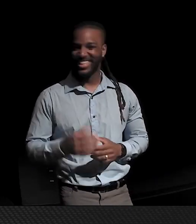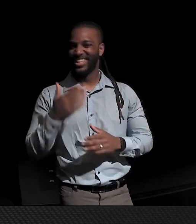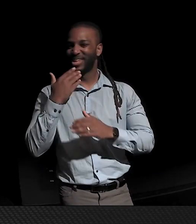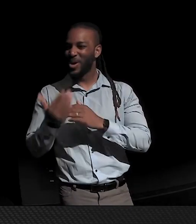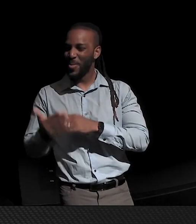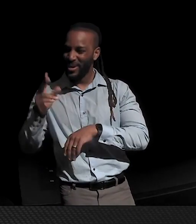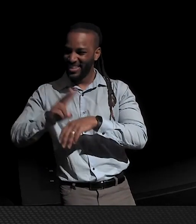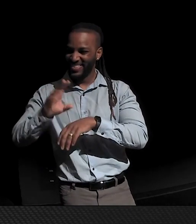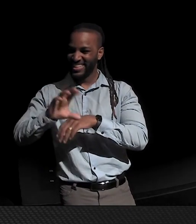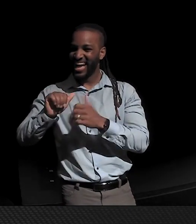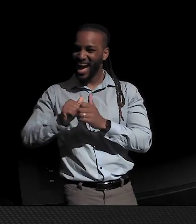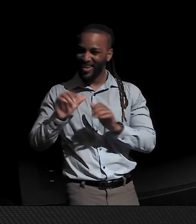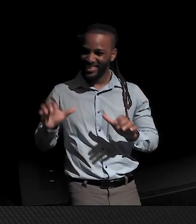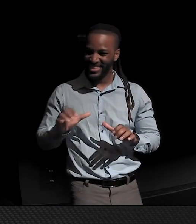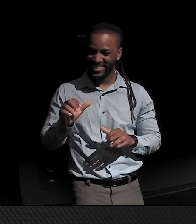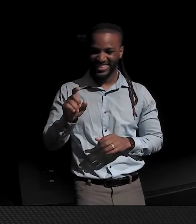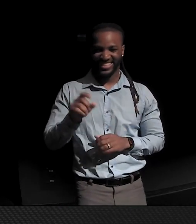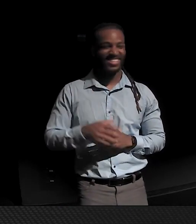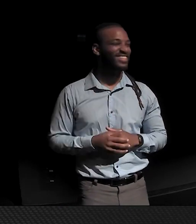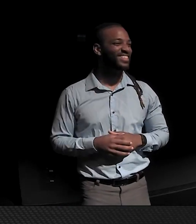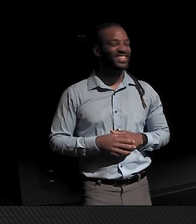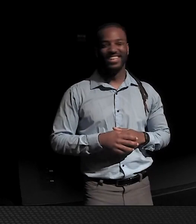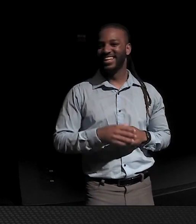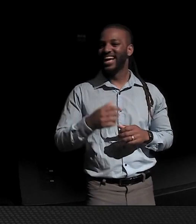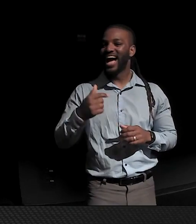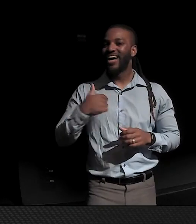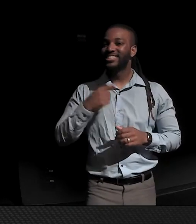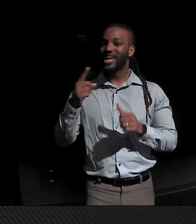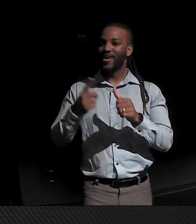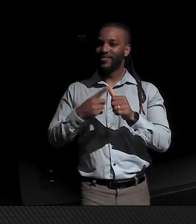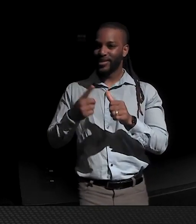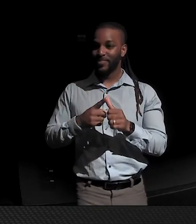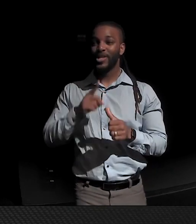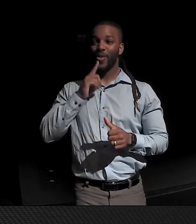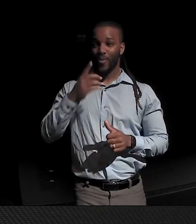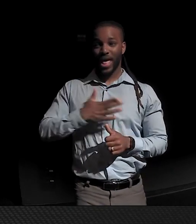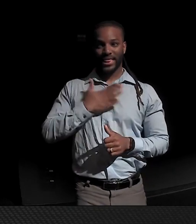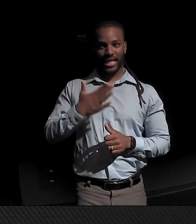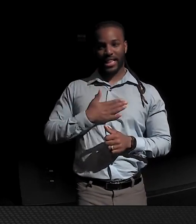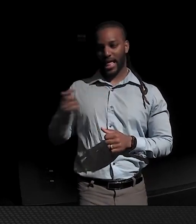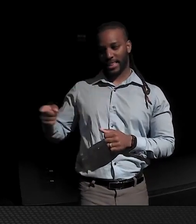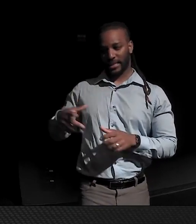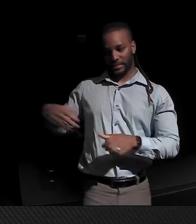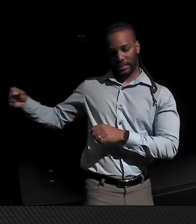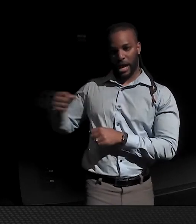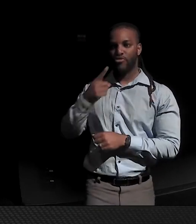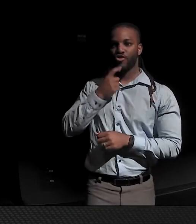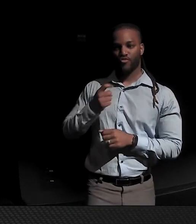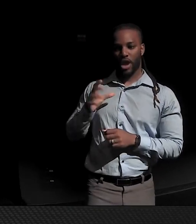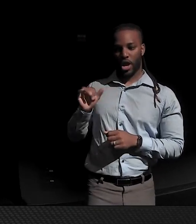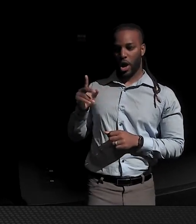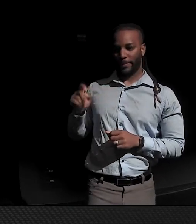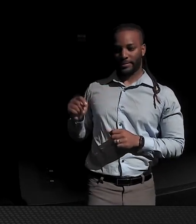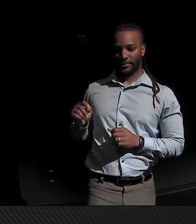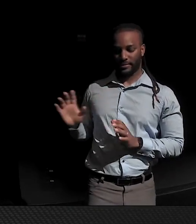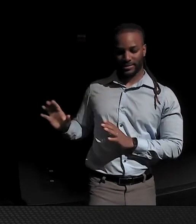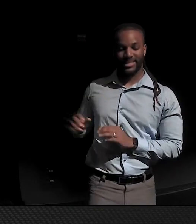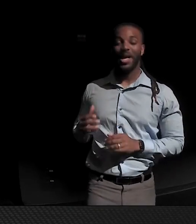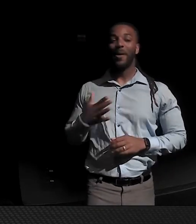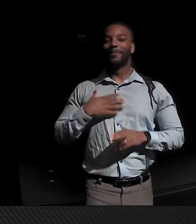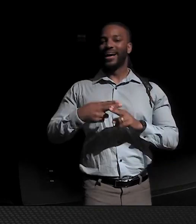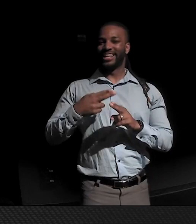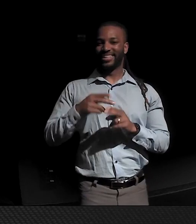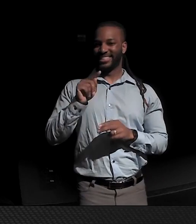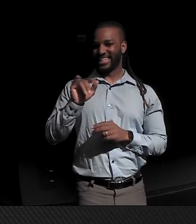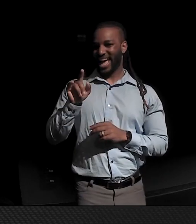Well, good morning, Vineyard. How are we doing this morning? Good. I just got to say first, I'm really glad they took that red carpet away before that started. My name is